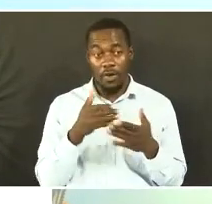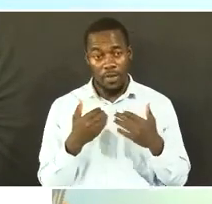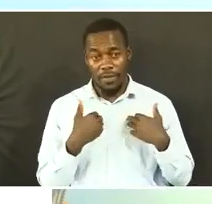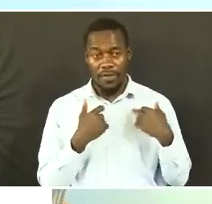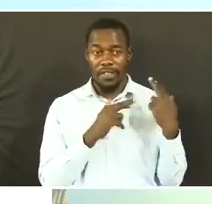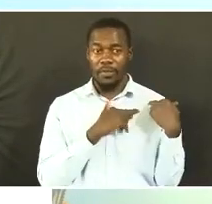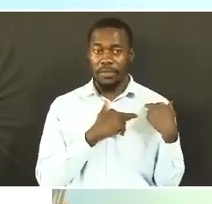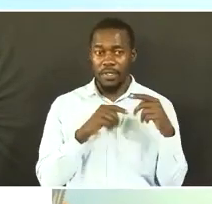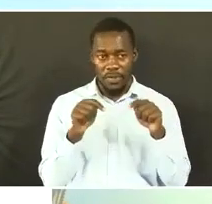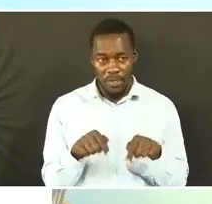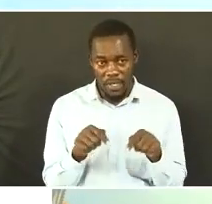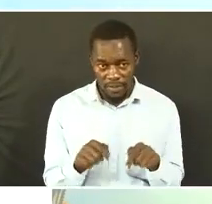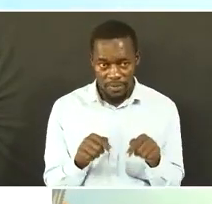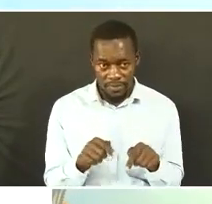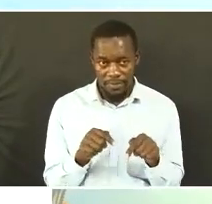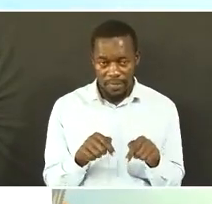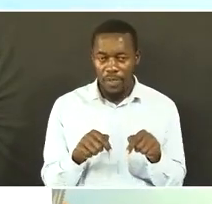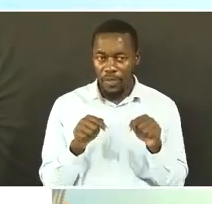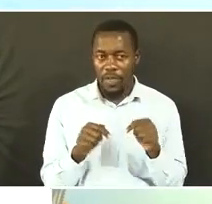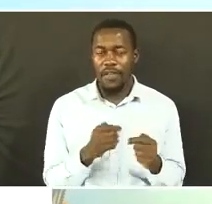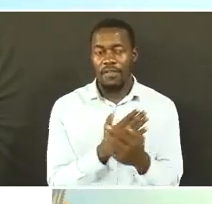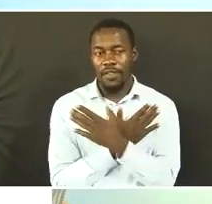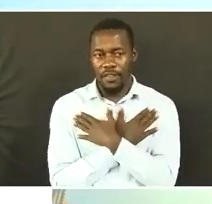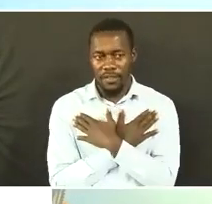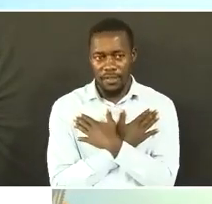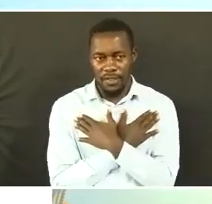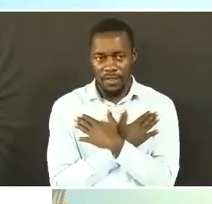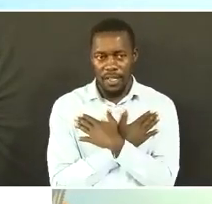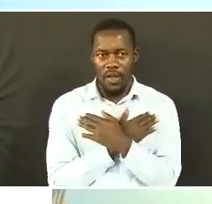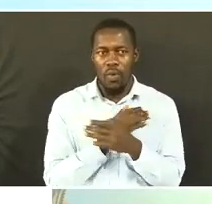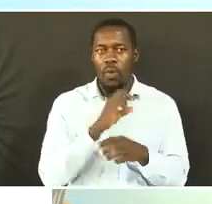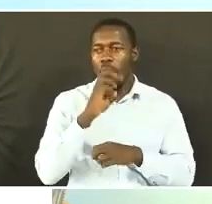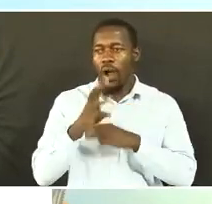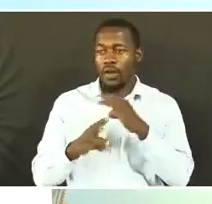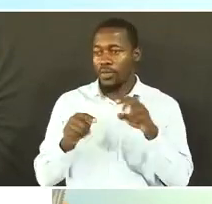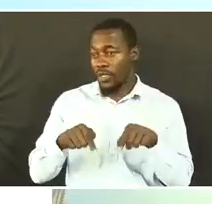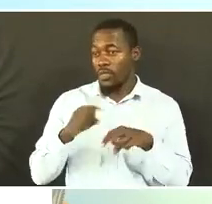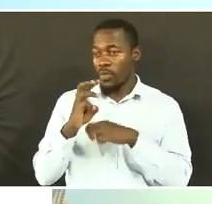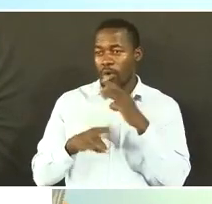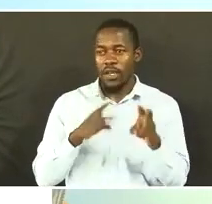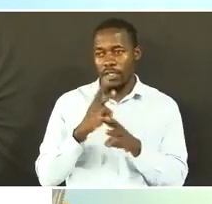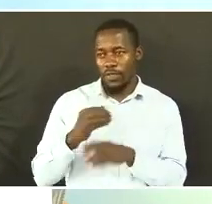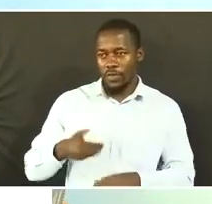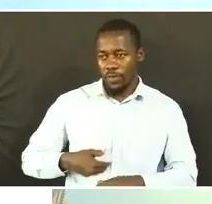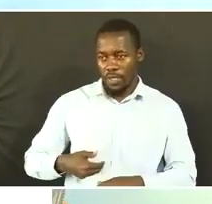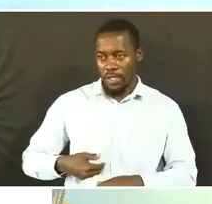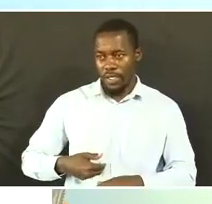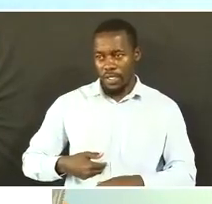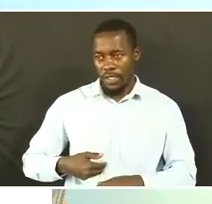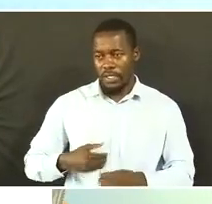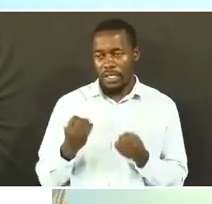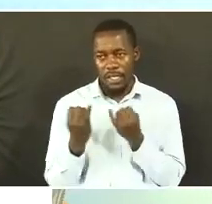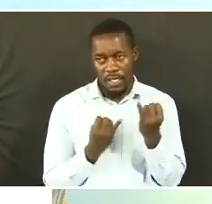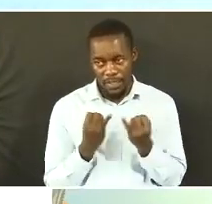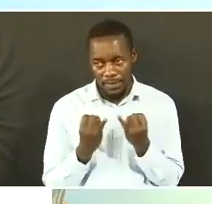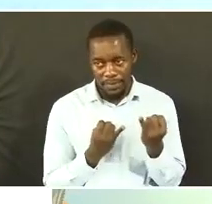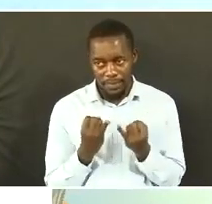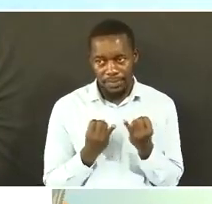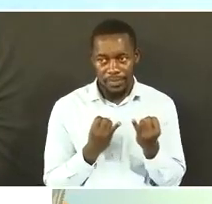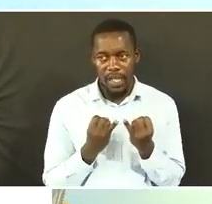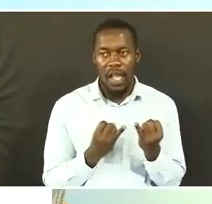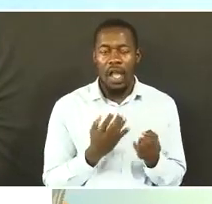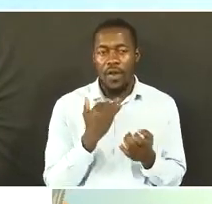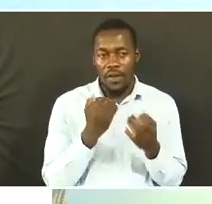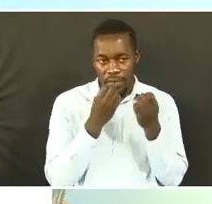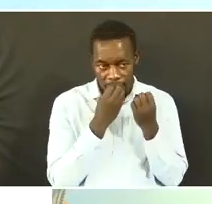midst. Today, friends, on this Global Youth Day, on this Chaplaincy Sabbath, I do well to remind